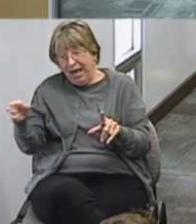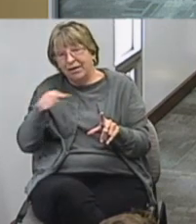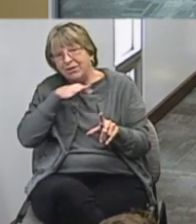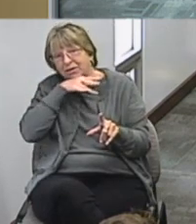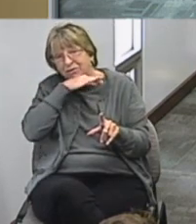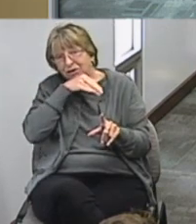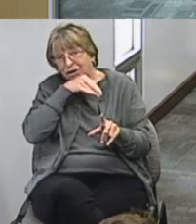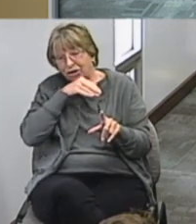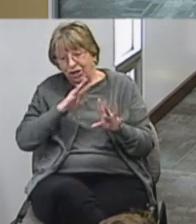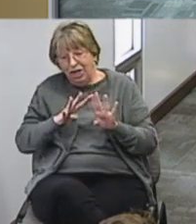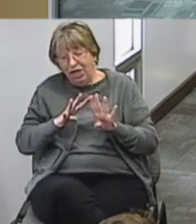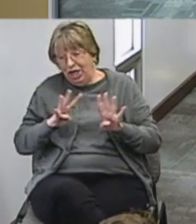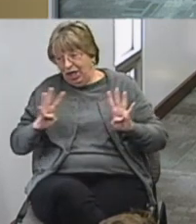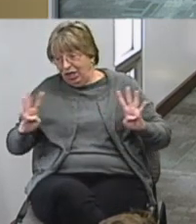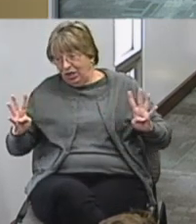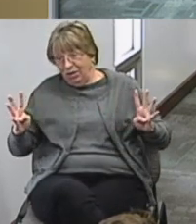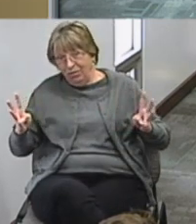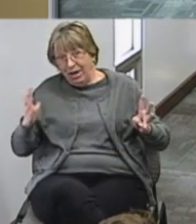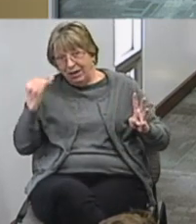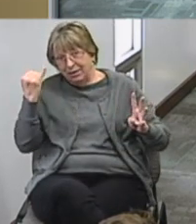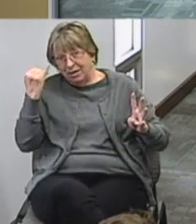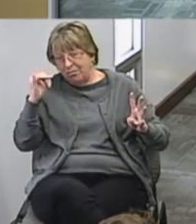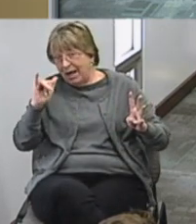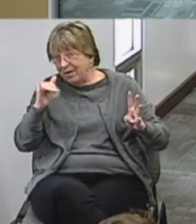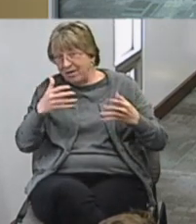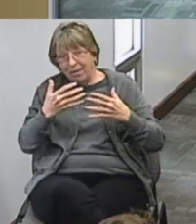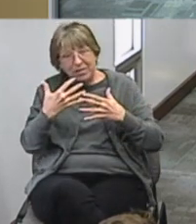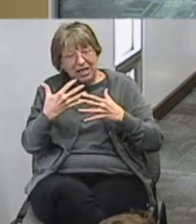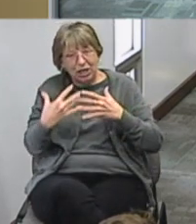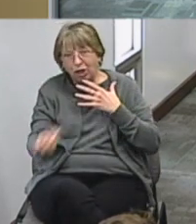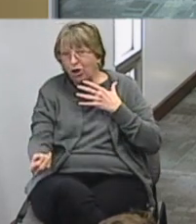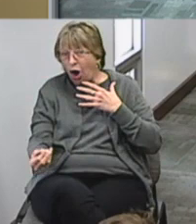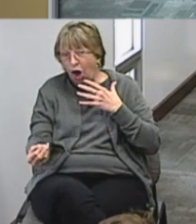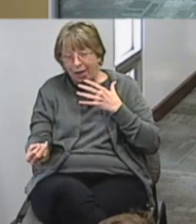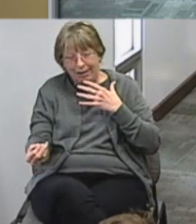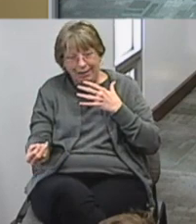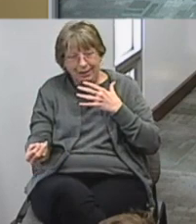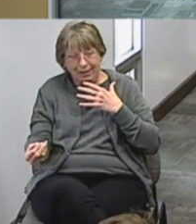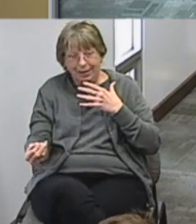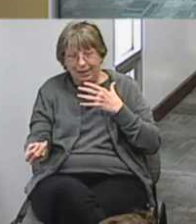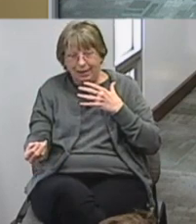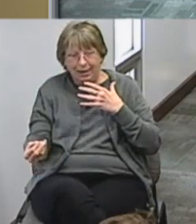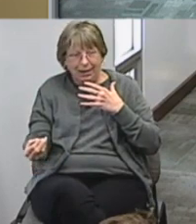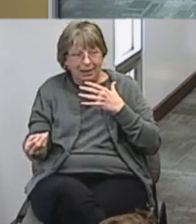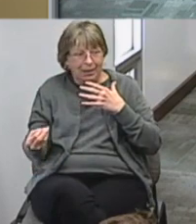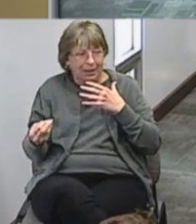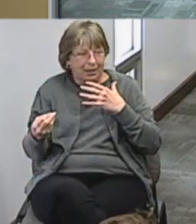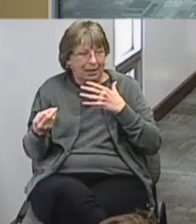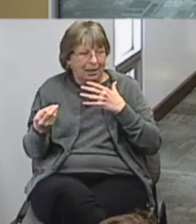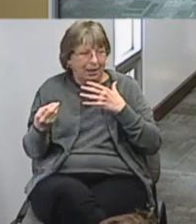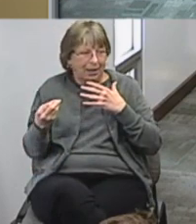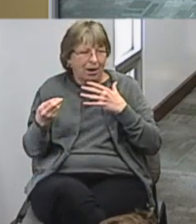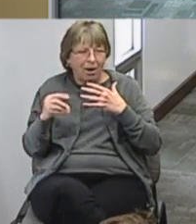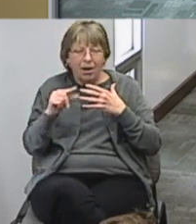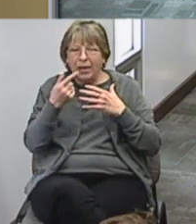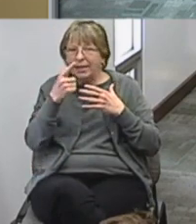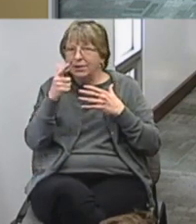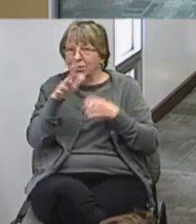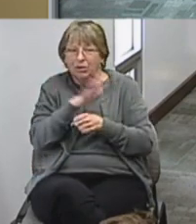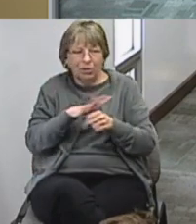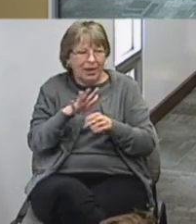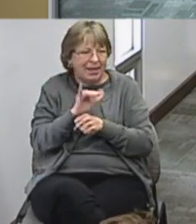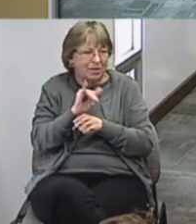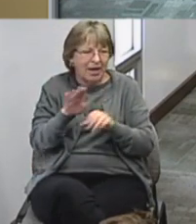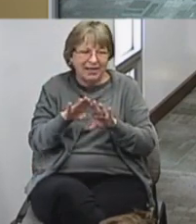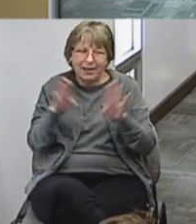and imagine that all being gone Flat. in a Oh, it'd be- roundabout yeah. park setting. Terrific. Well, It there's a could lot be- of green space that opens up. It could be A really tremendous